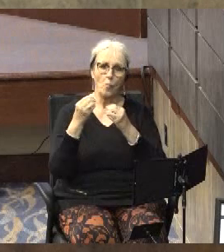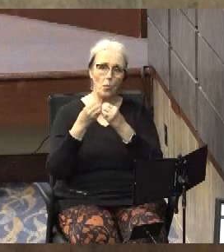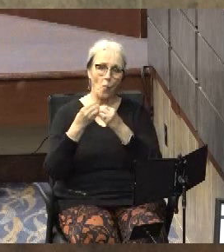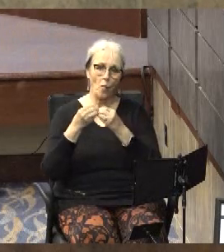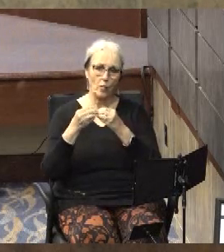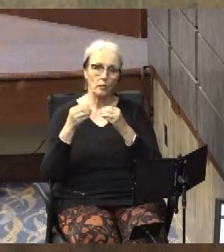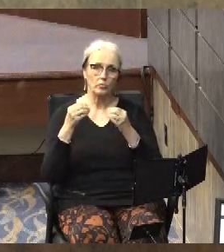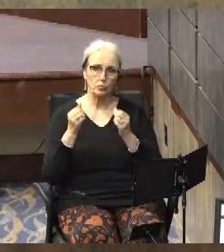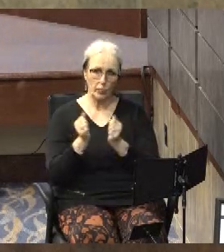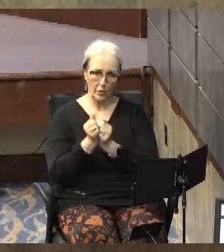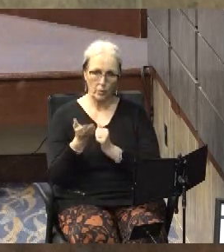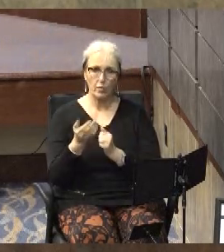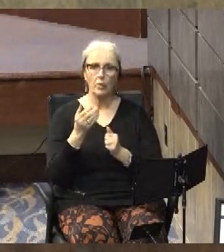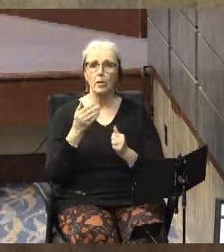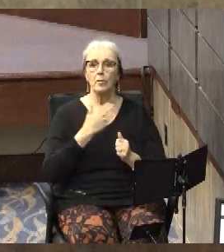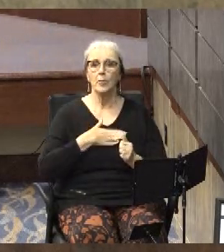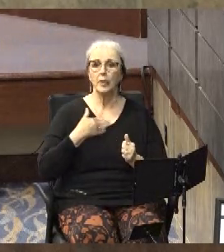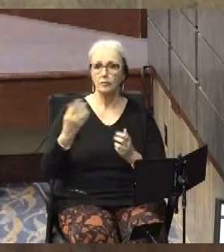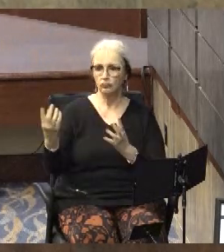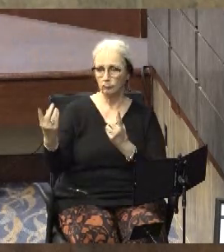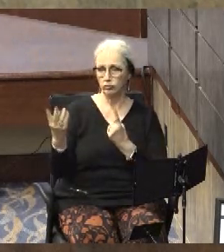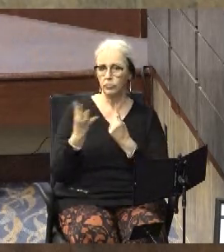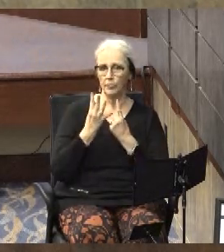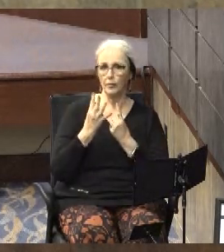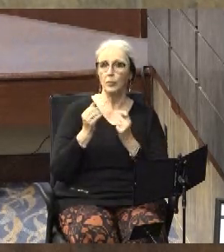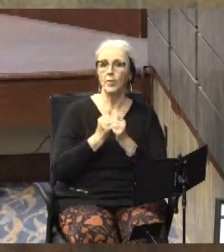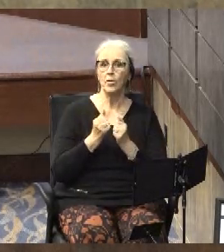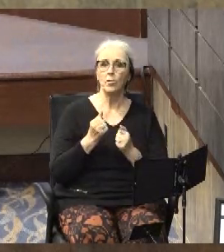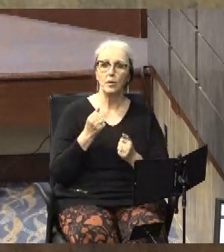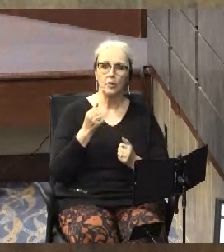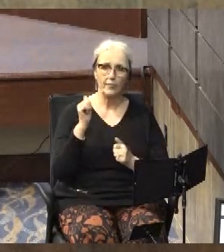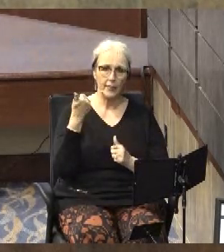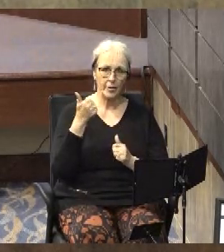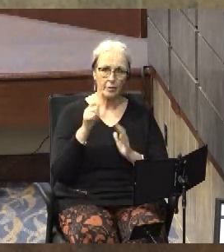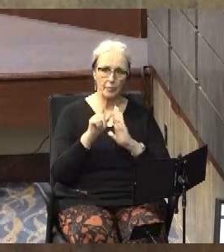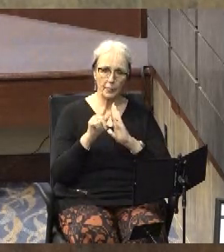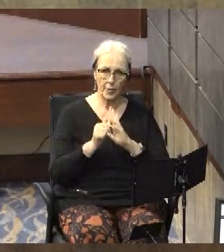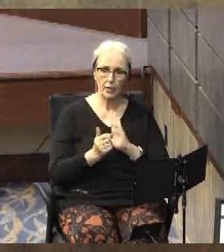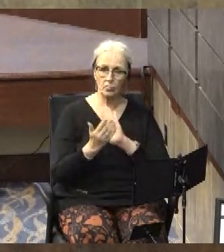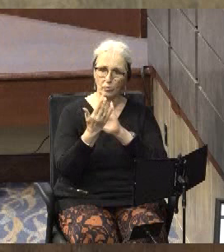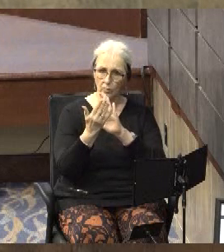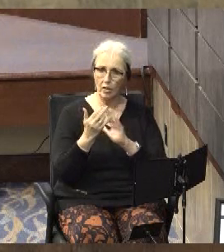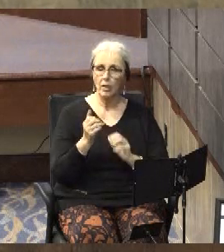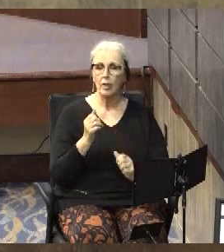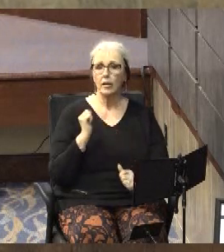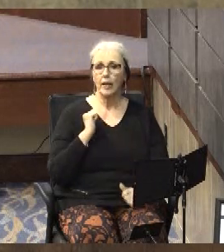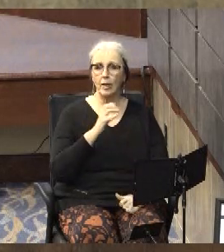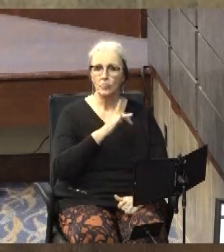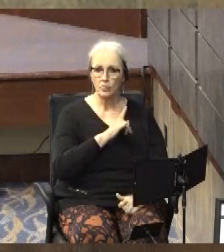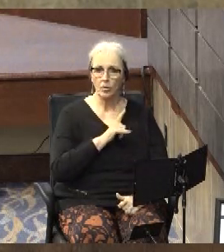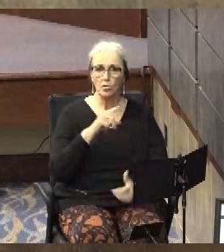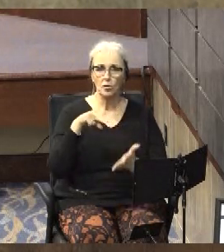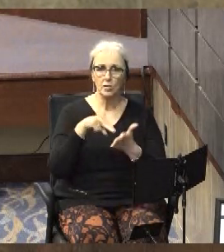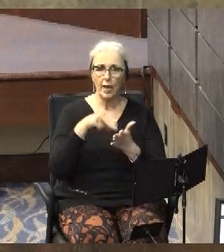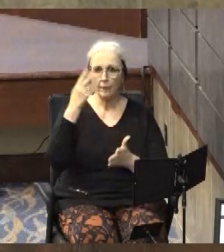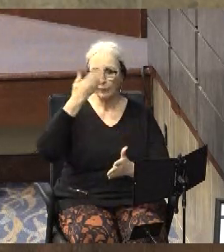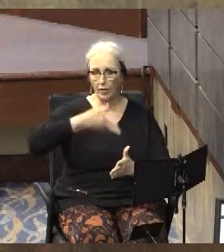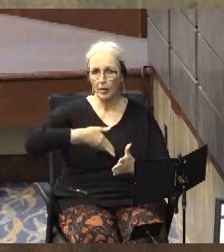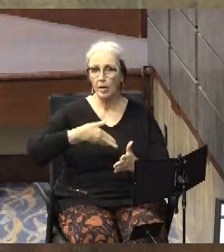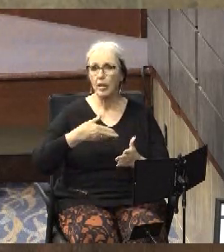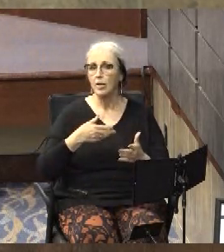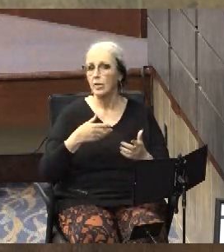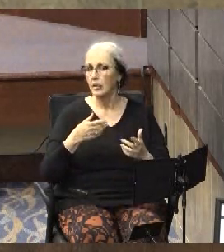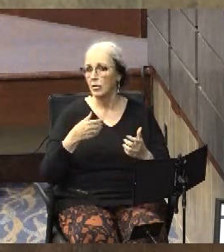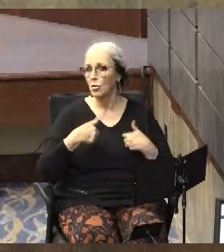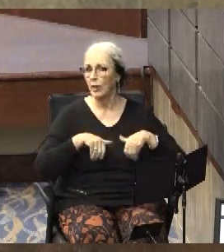please have those persons stand at the beginning of your comments and you'll be given 10 minutes to address the council. Please note that if you stand in support of a person getting 10 minutes to speak, you are